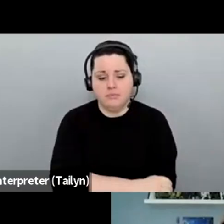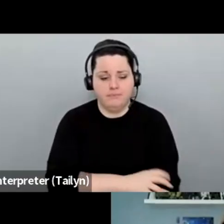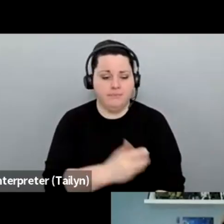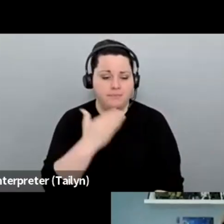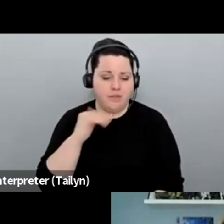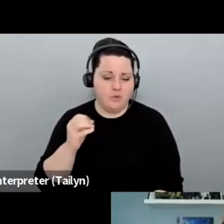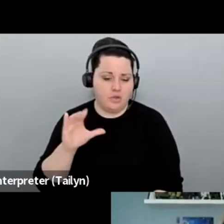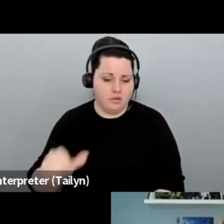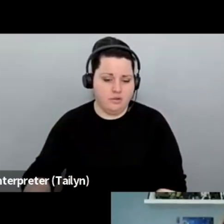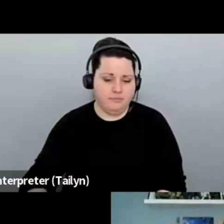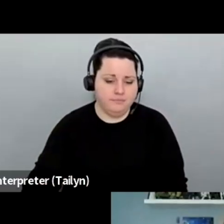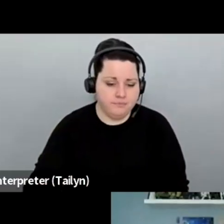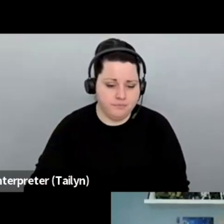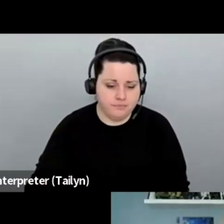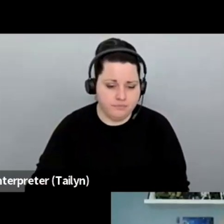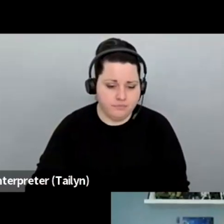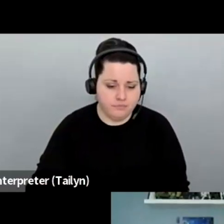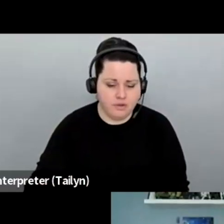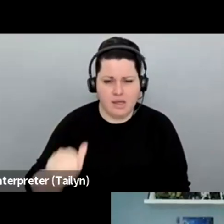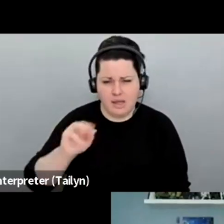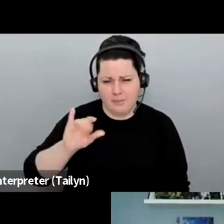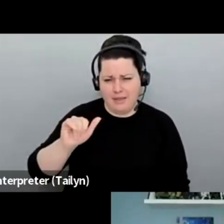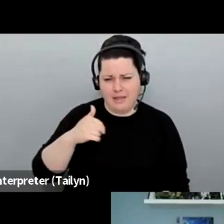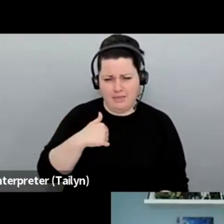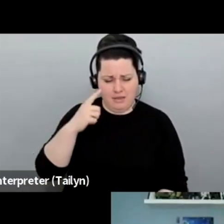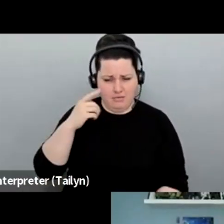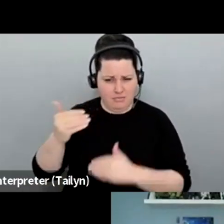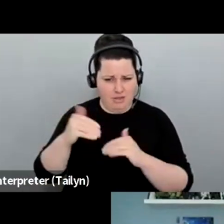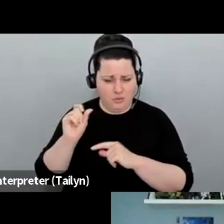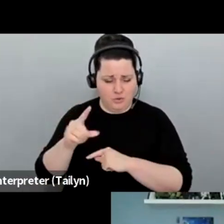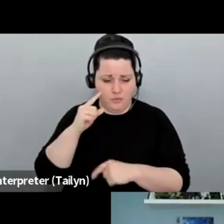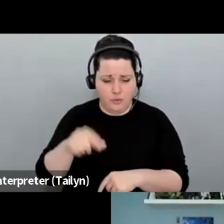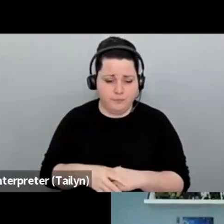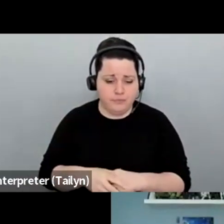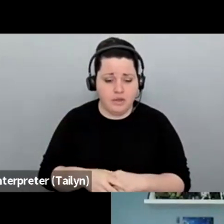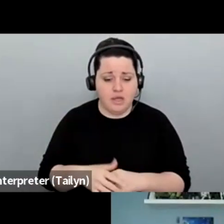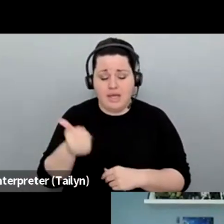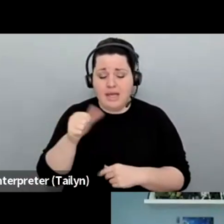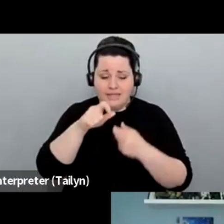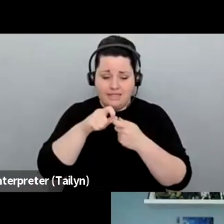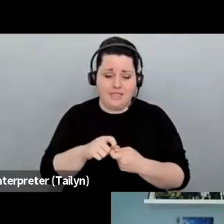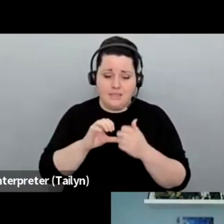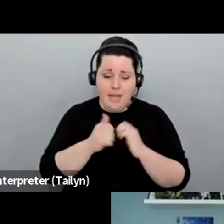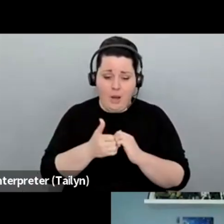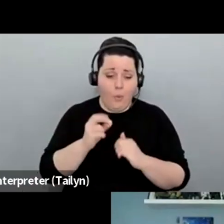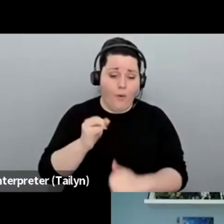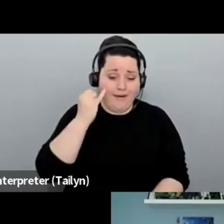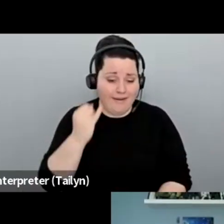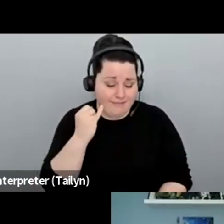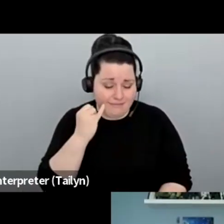Thank you, Jessica. Amanda, we have a question here that I think you might be able to answer. The question is, are there any details on how or if